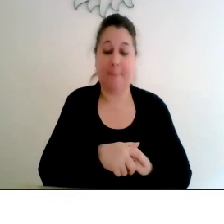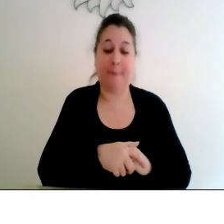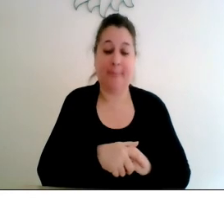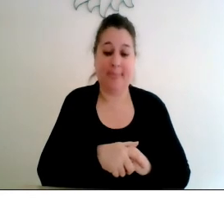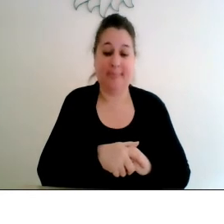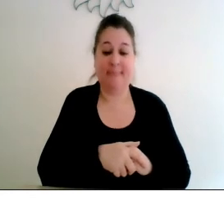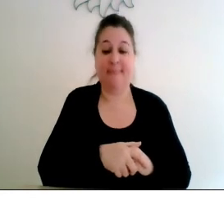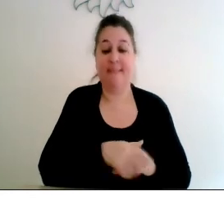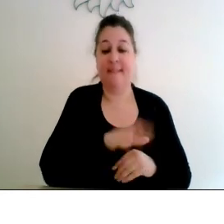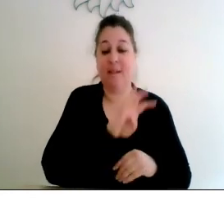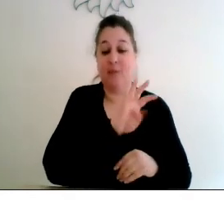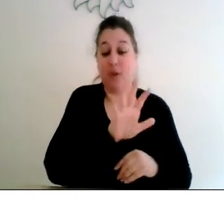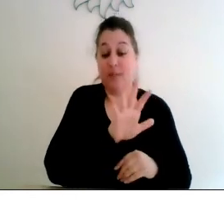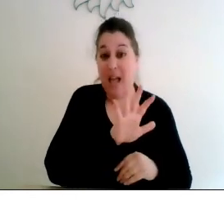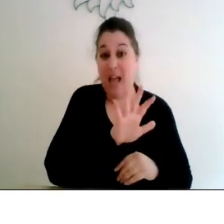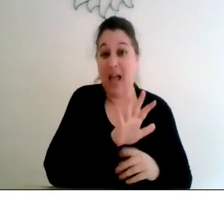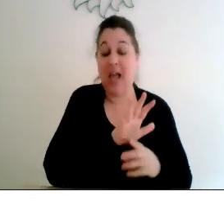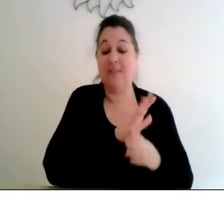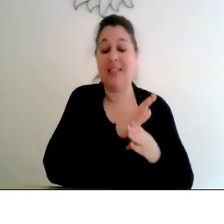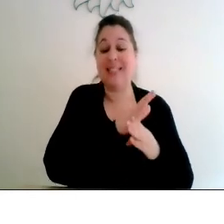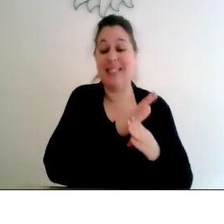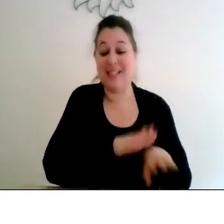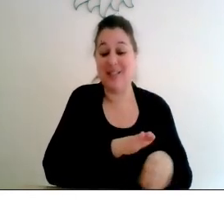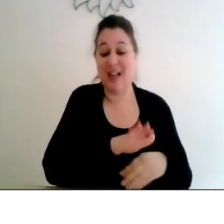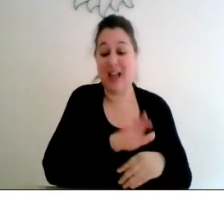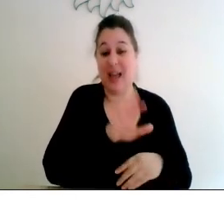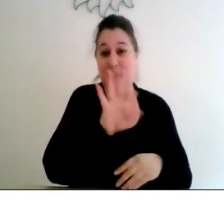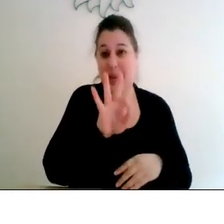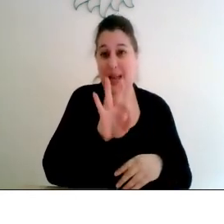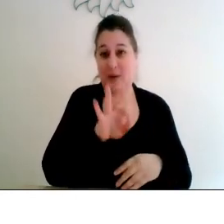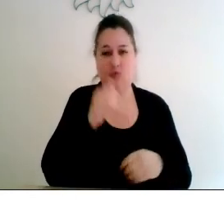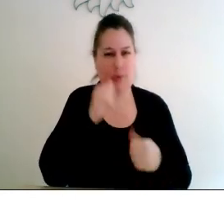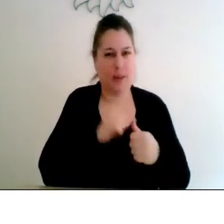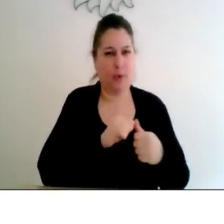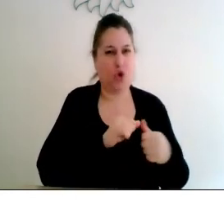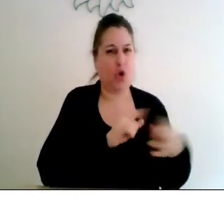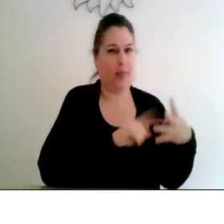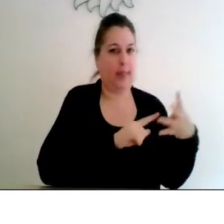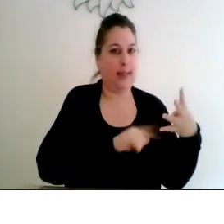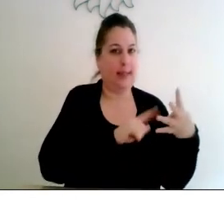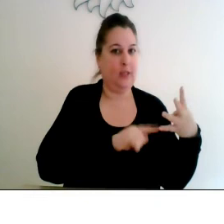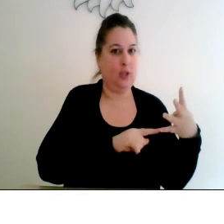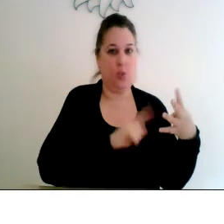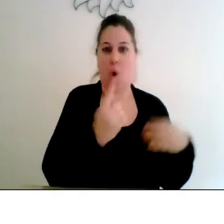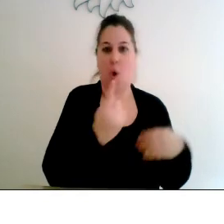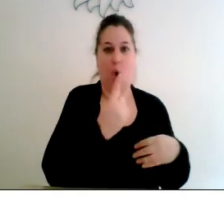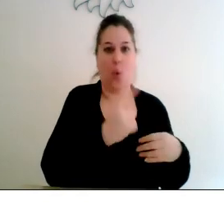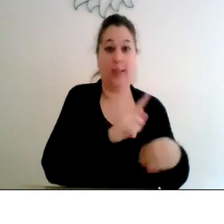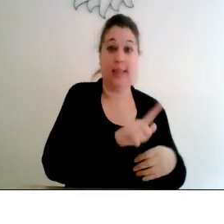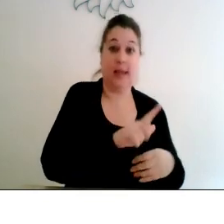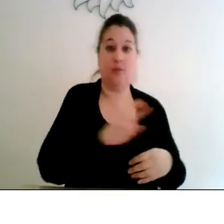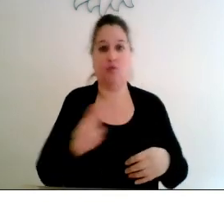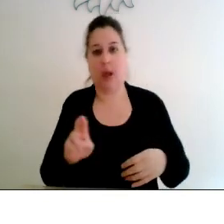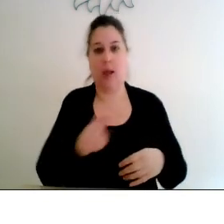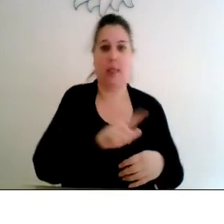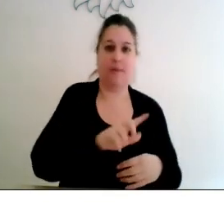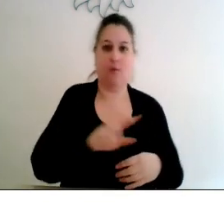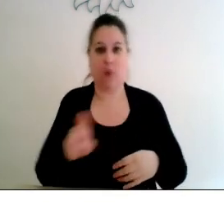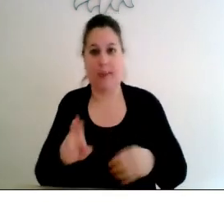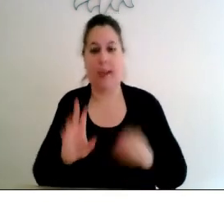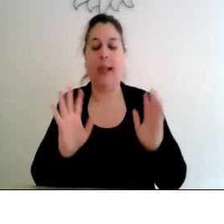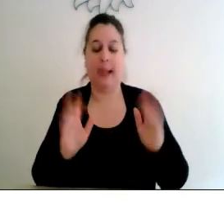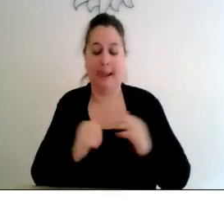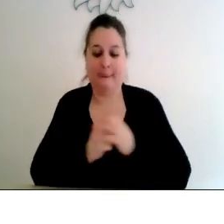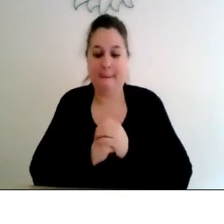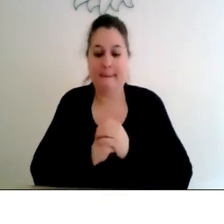division, addition, subtraction, those ones go left to right. So 45 divided by 9 is 5. Then bring down times 3.